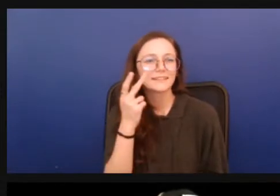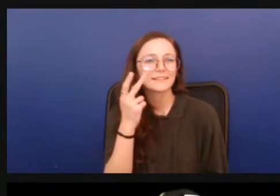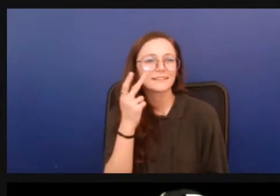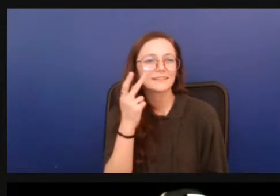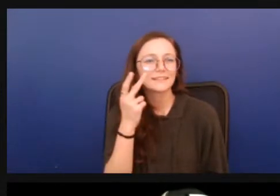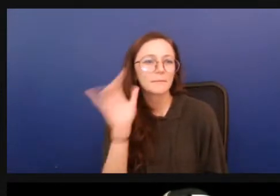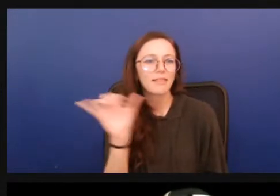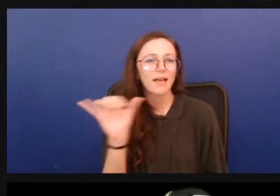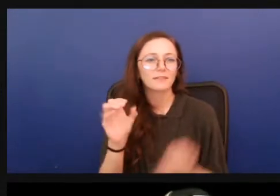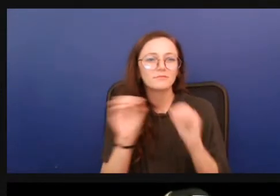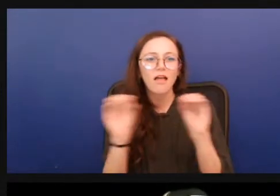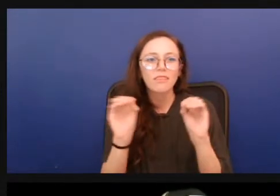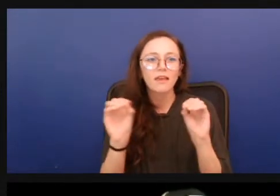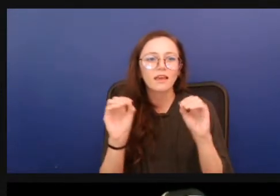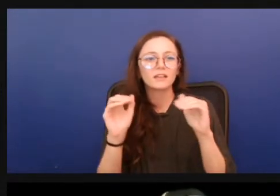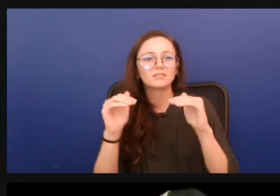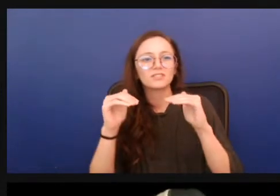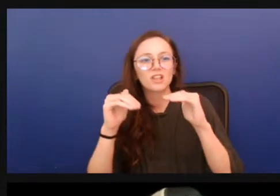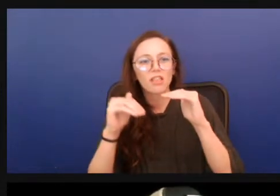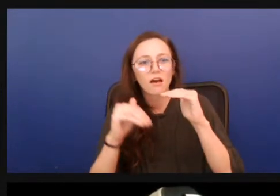there's some shallower